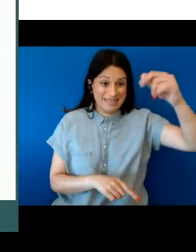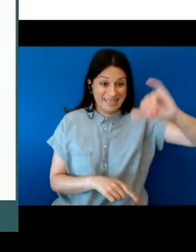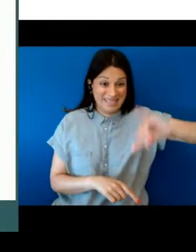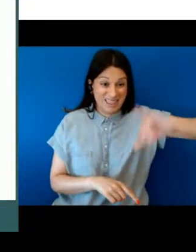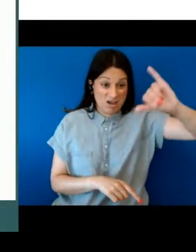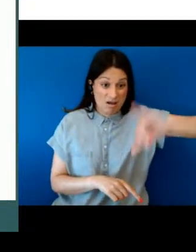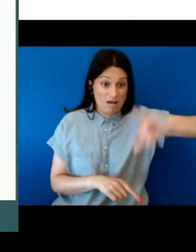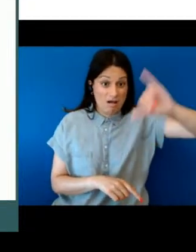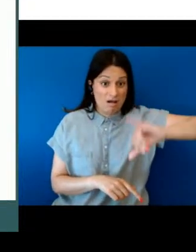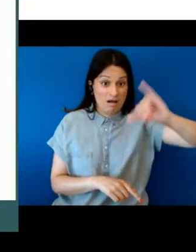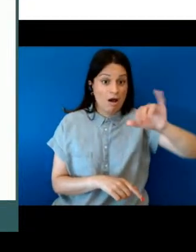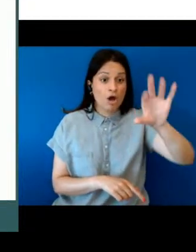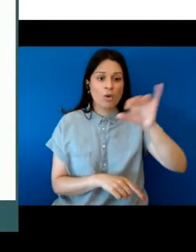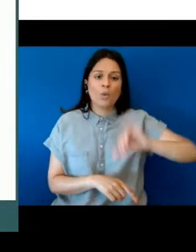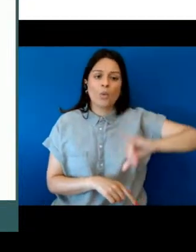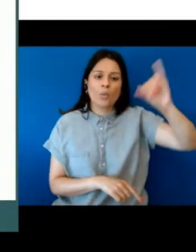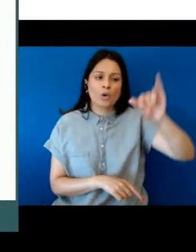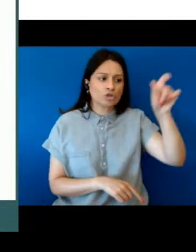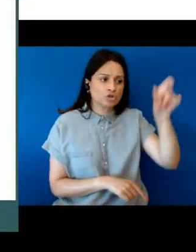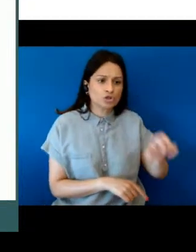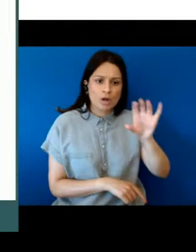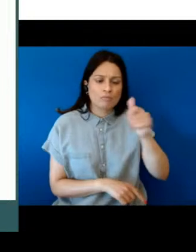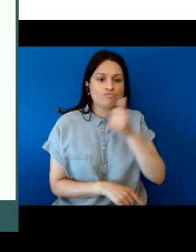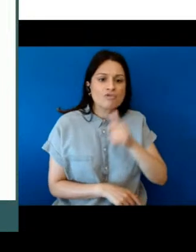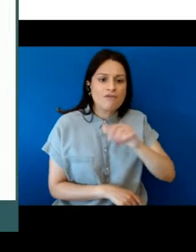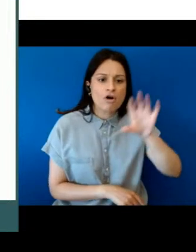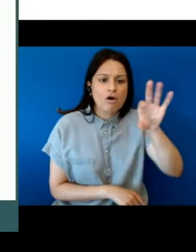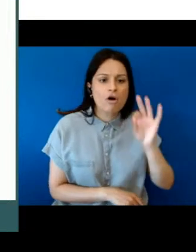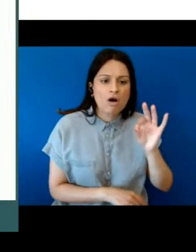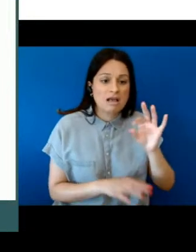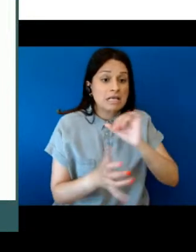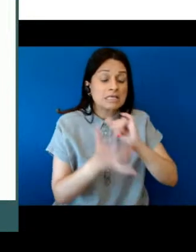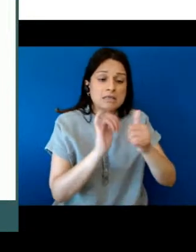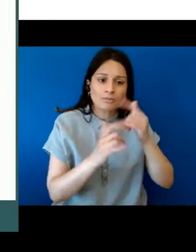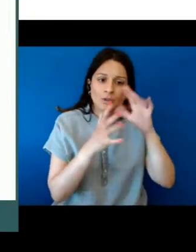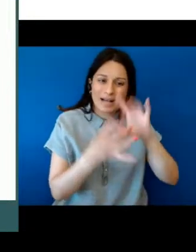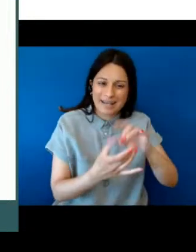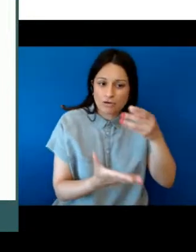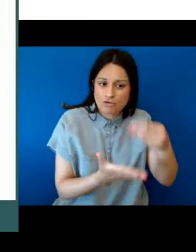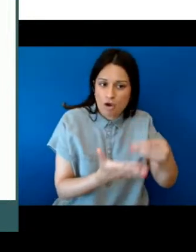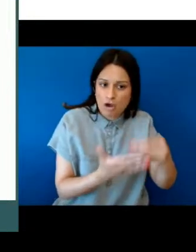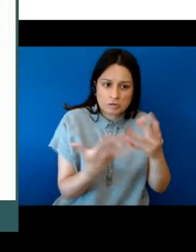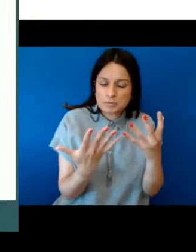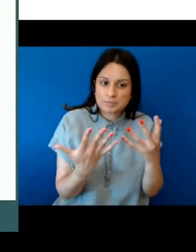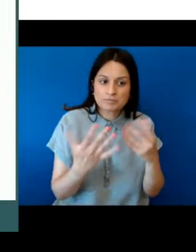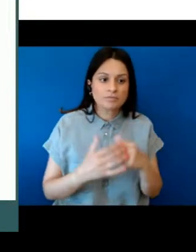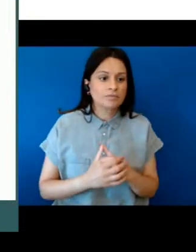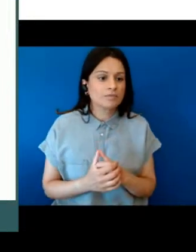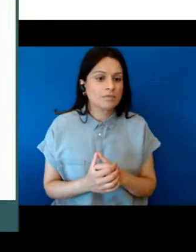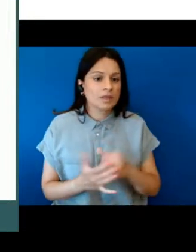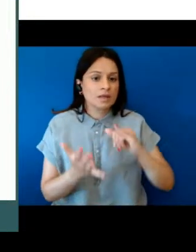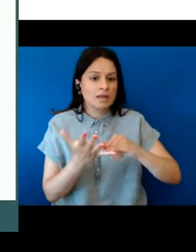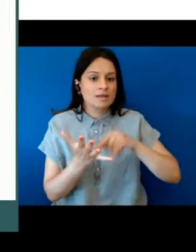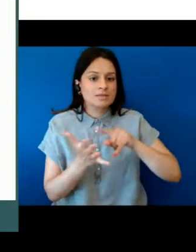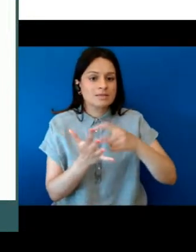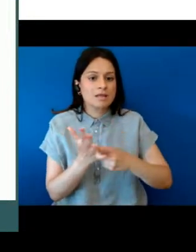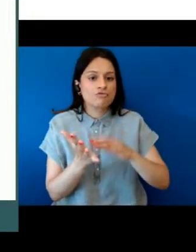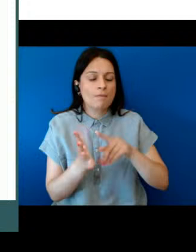patient prefer, and it may be based on cost as well. So for the Sterimar spray, there's a very